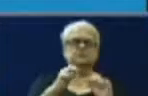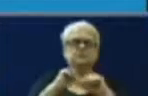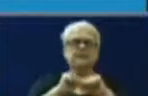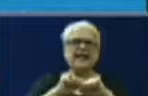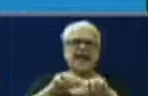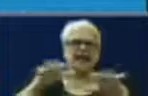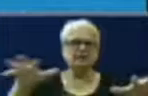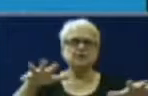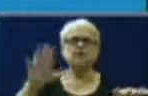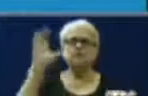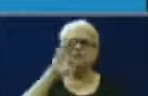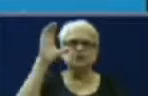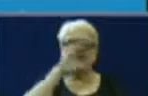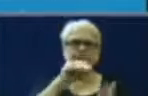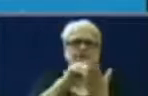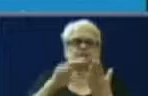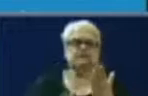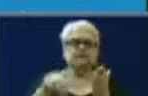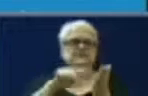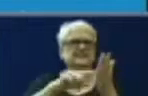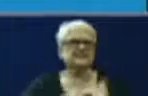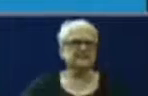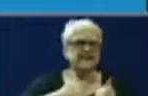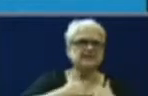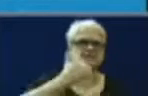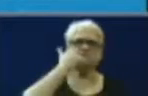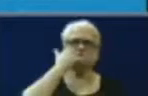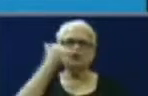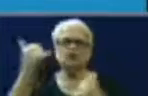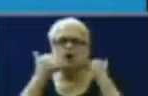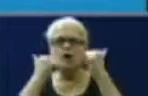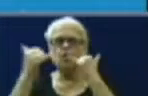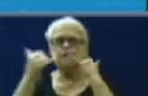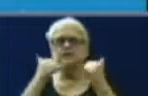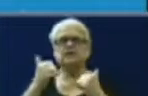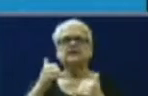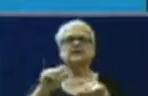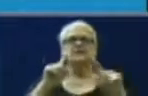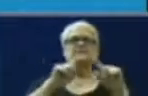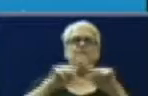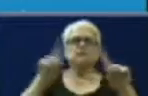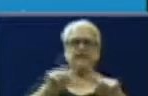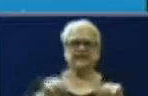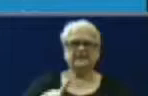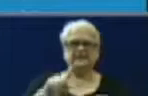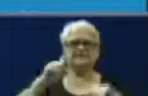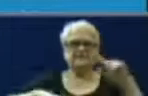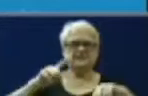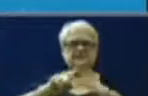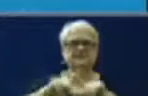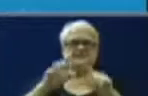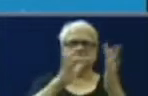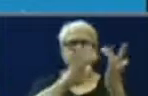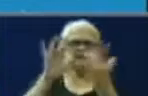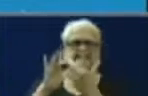checked addresses, checked phone numbers, checked the multiple contacts to try to find these students.